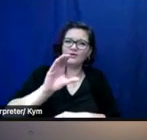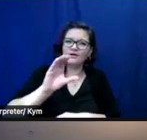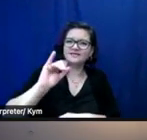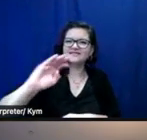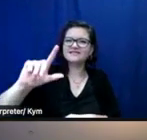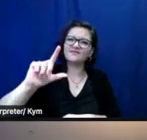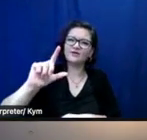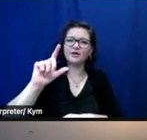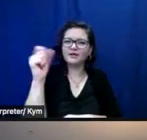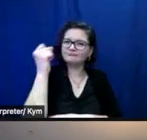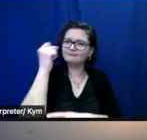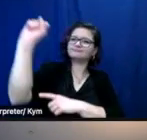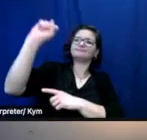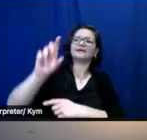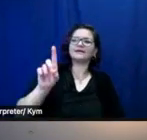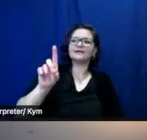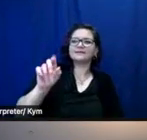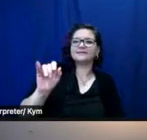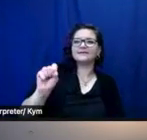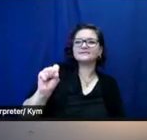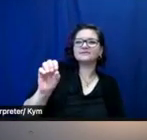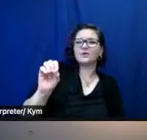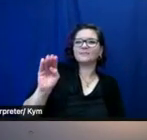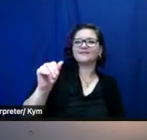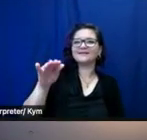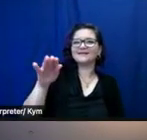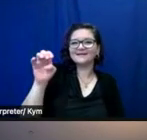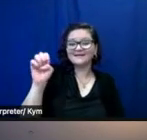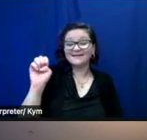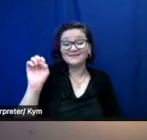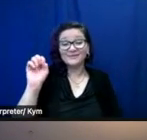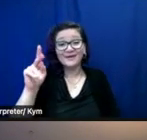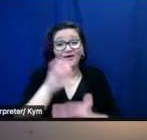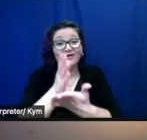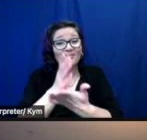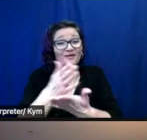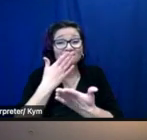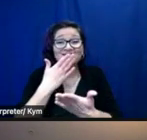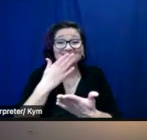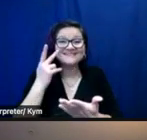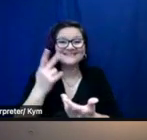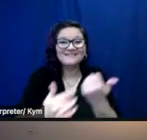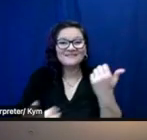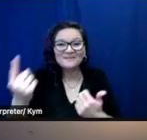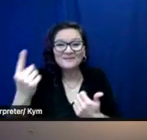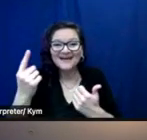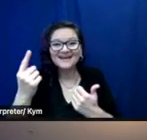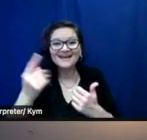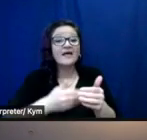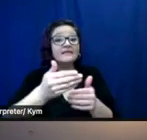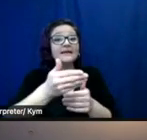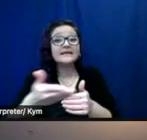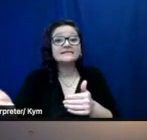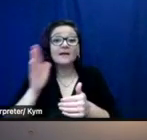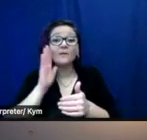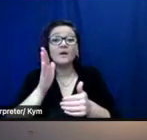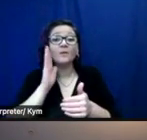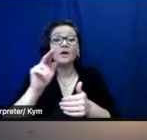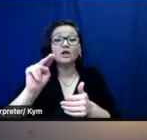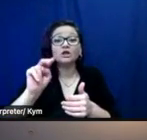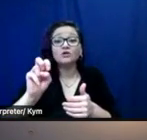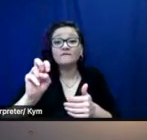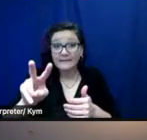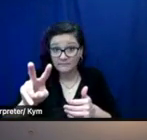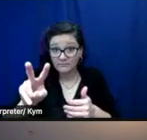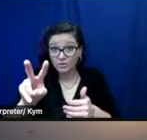Okay, great. All right, well, it's good to see everybody. Well, our next thing is going to be in November, and we're going to talk